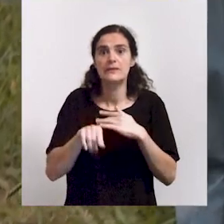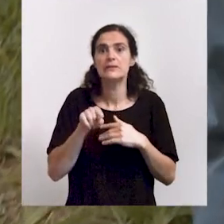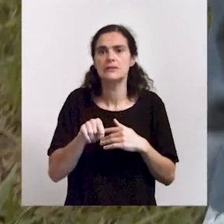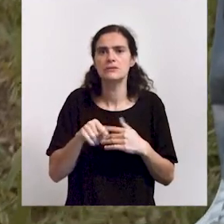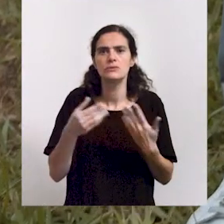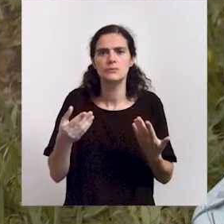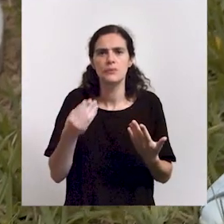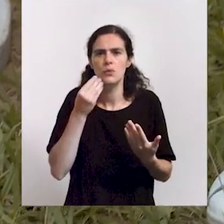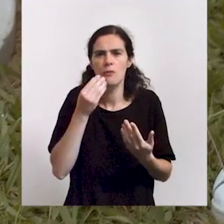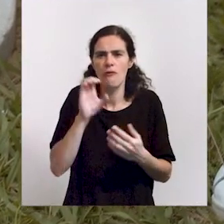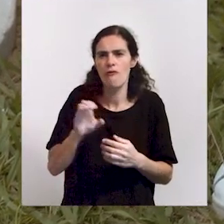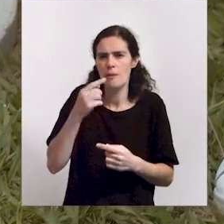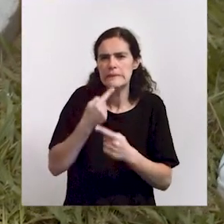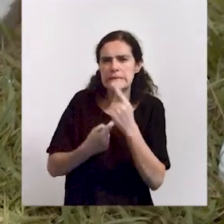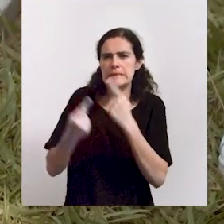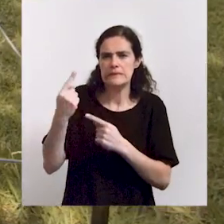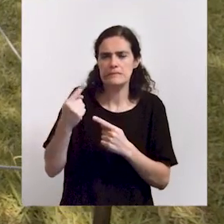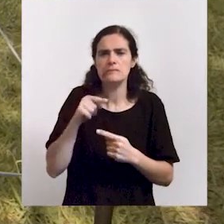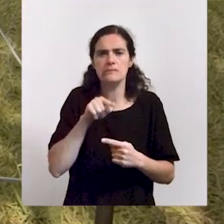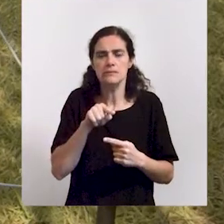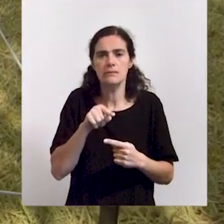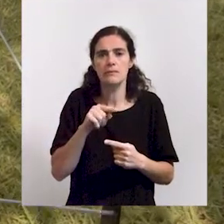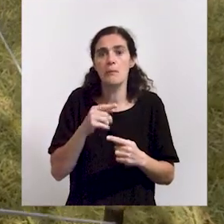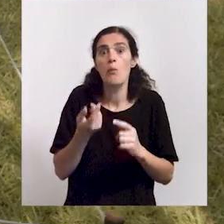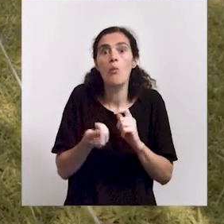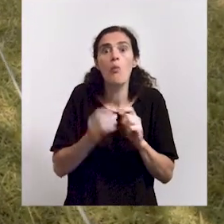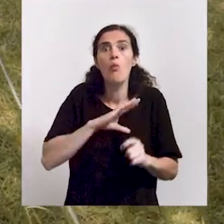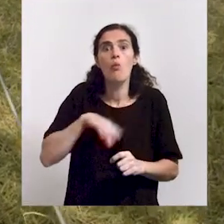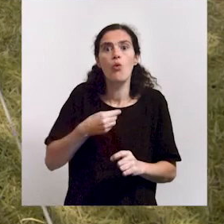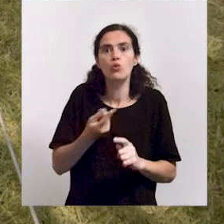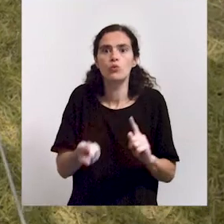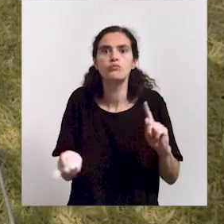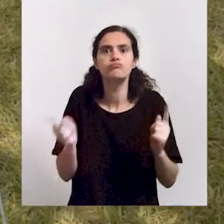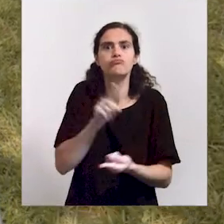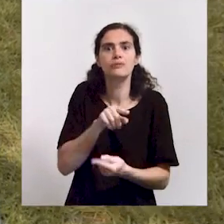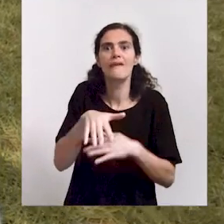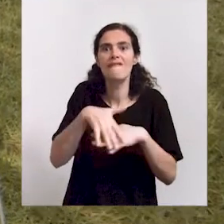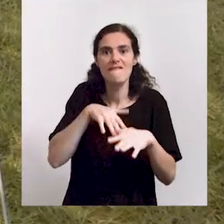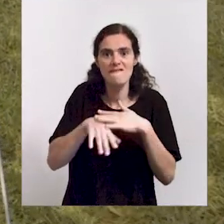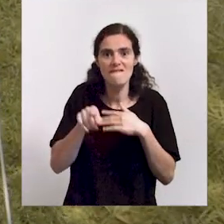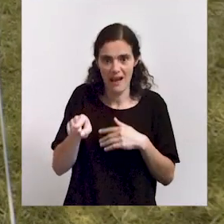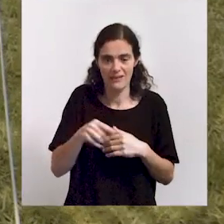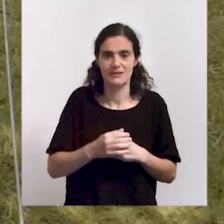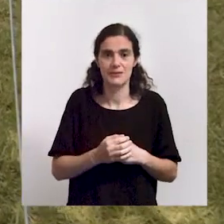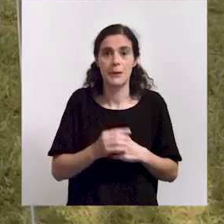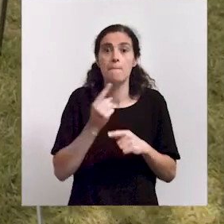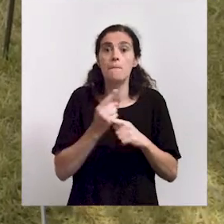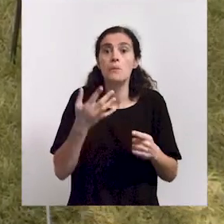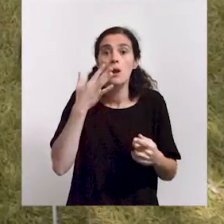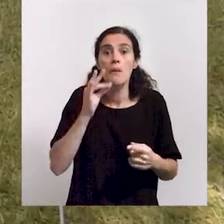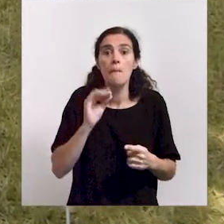very surrealistic way, she's turning the world upside down, because what you